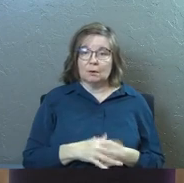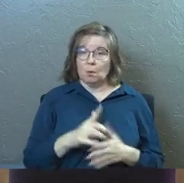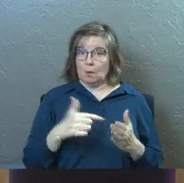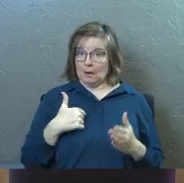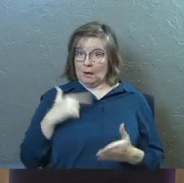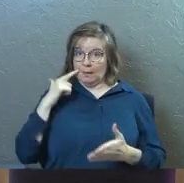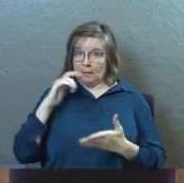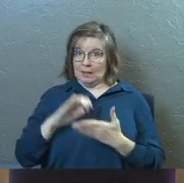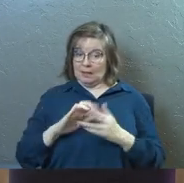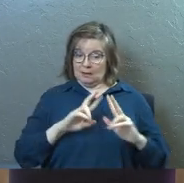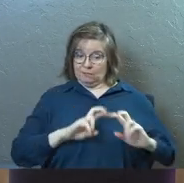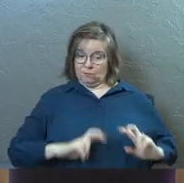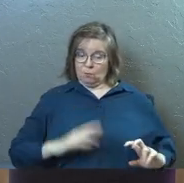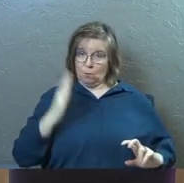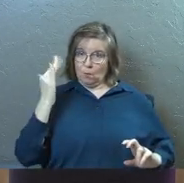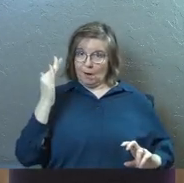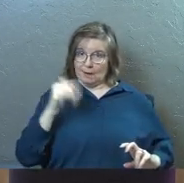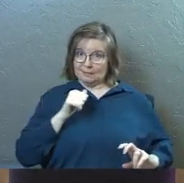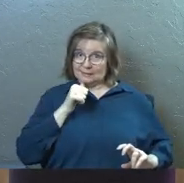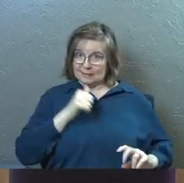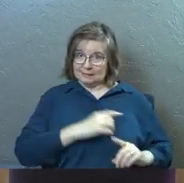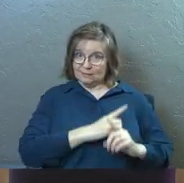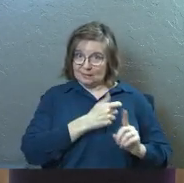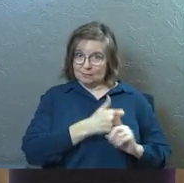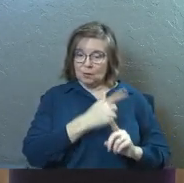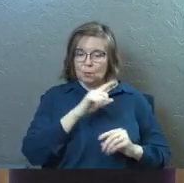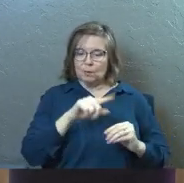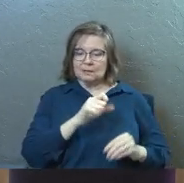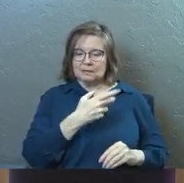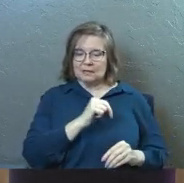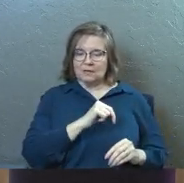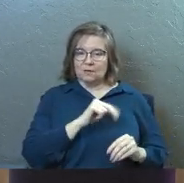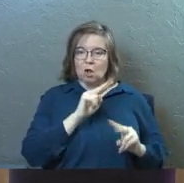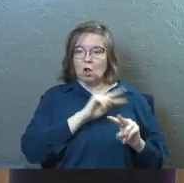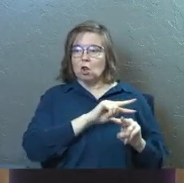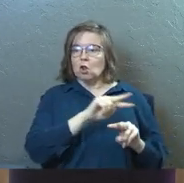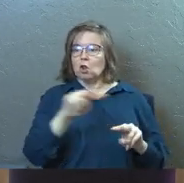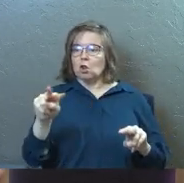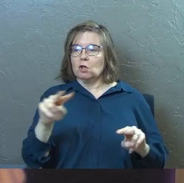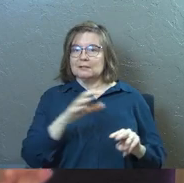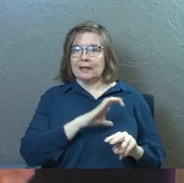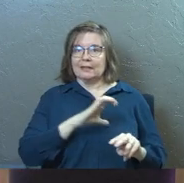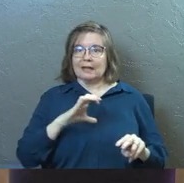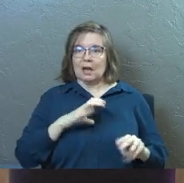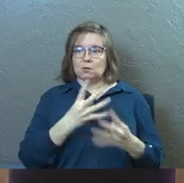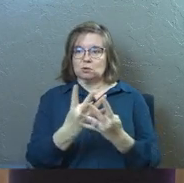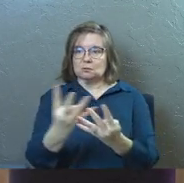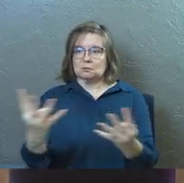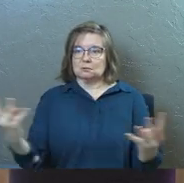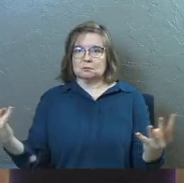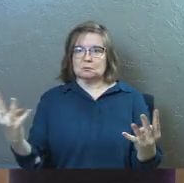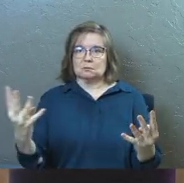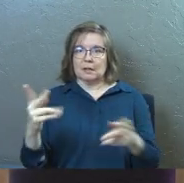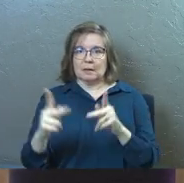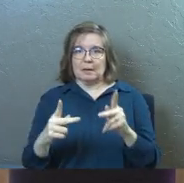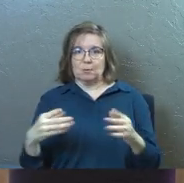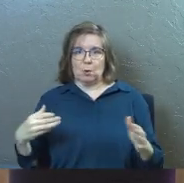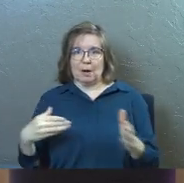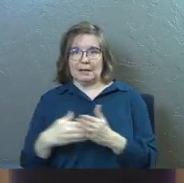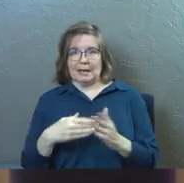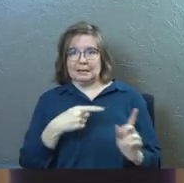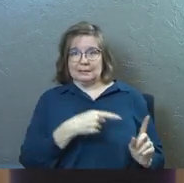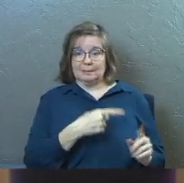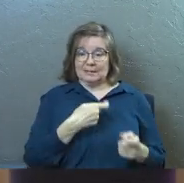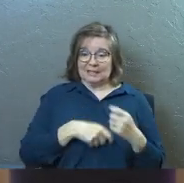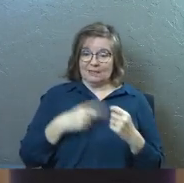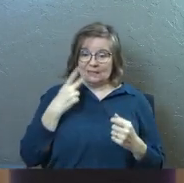What I believe is the reason is because when Stephen looks out at this council, at the people who are coming against him, instead